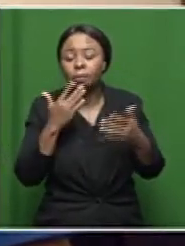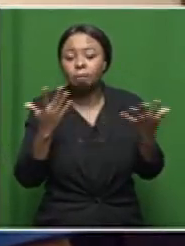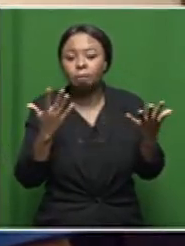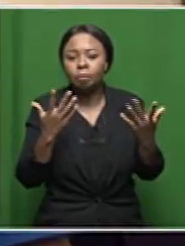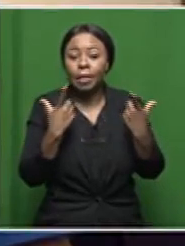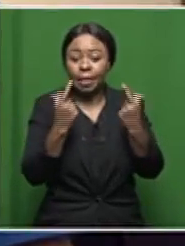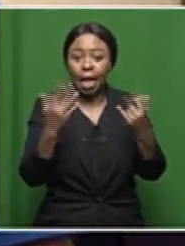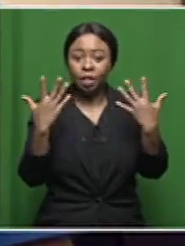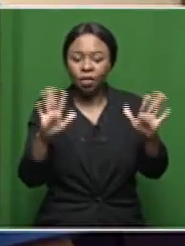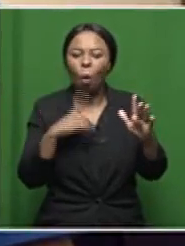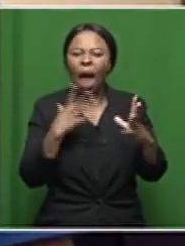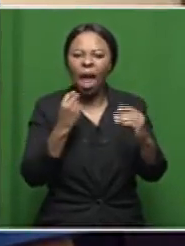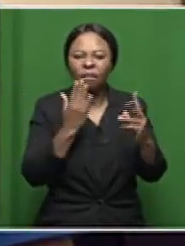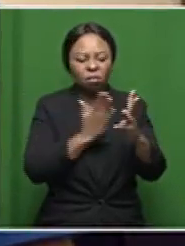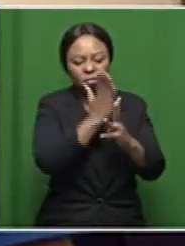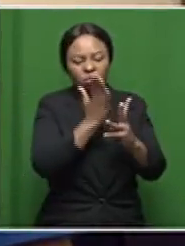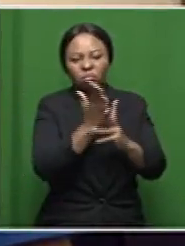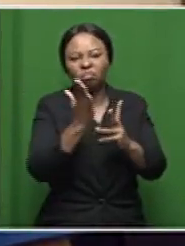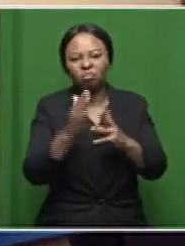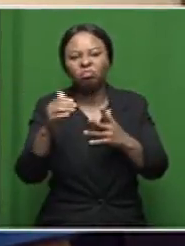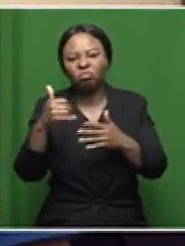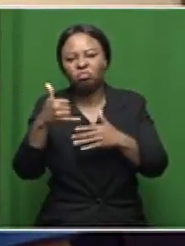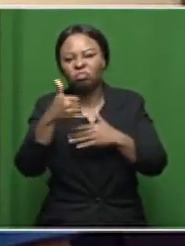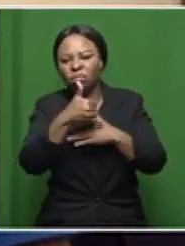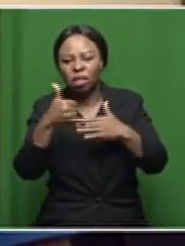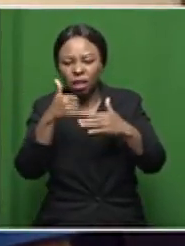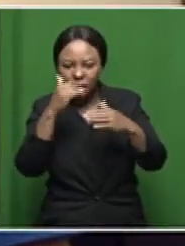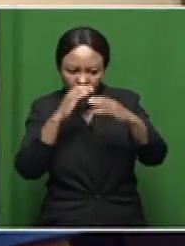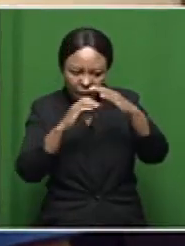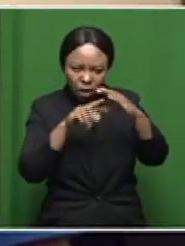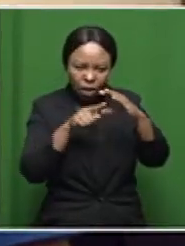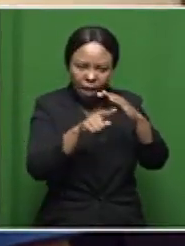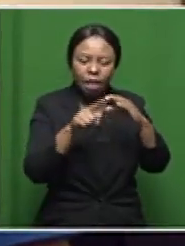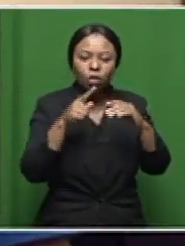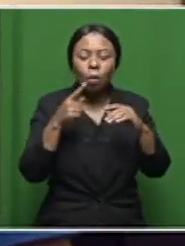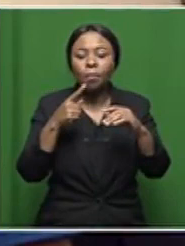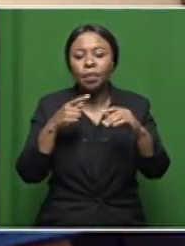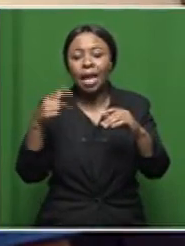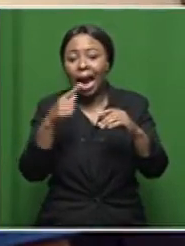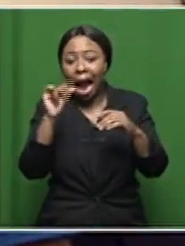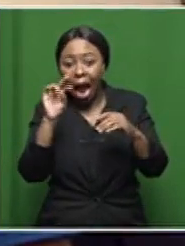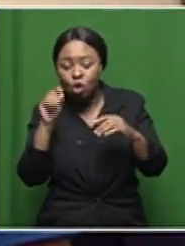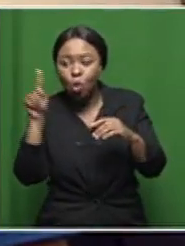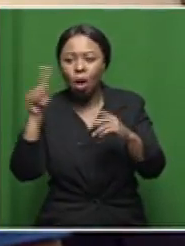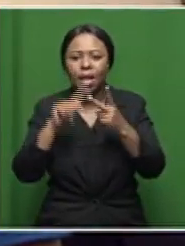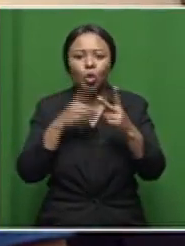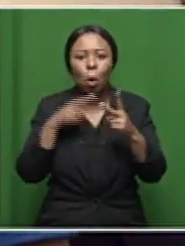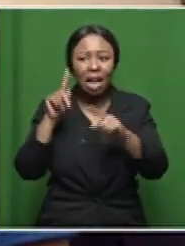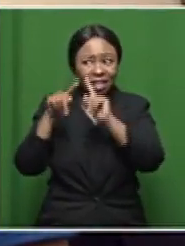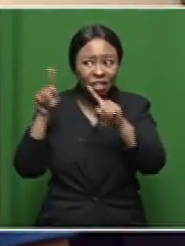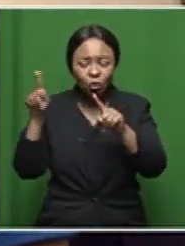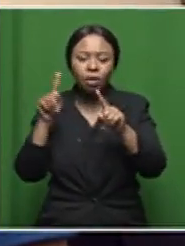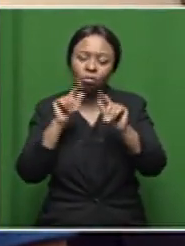a cerclages, we've got different types of cerclages, by the way, Ntando, on which your obstetricians and gynecologists that are taking care of you will be able